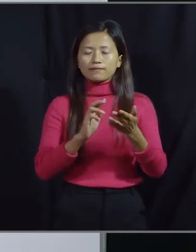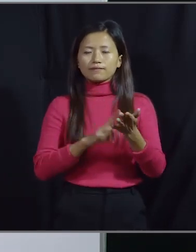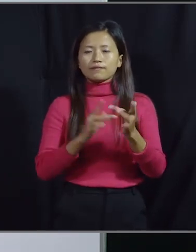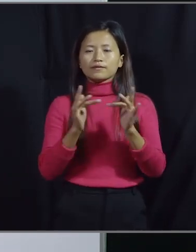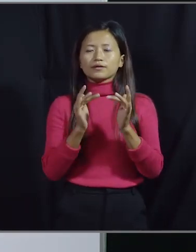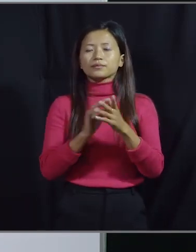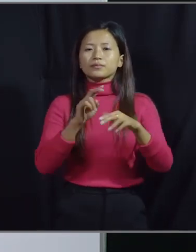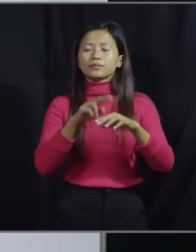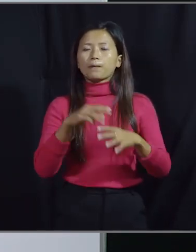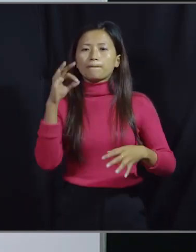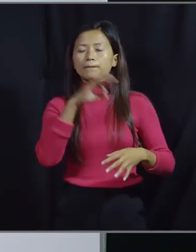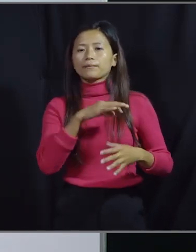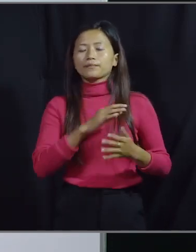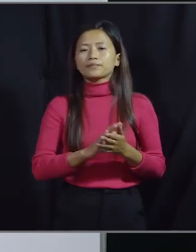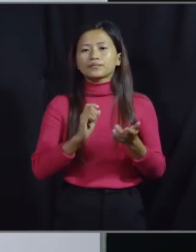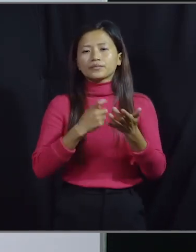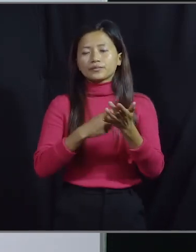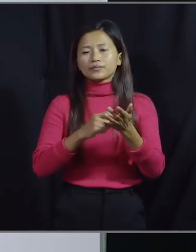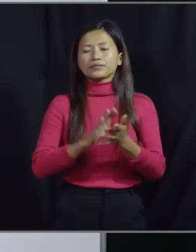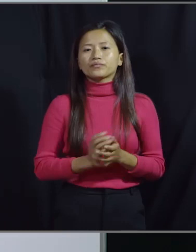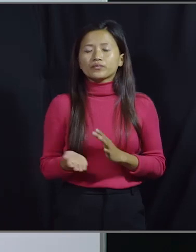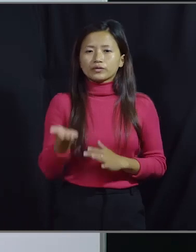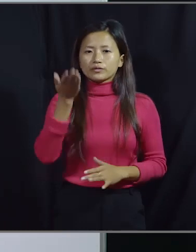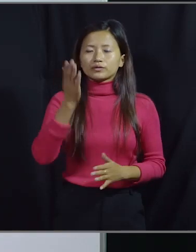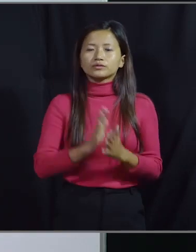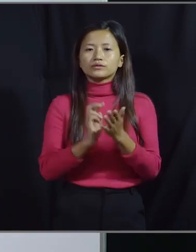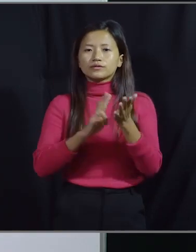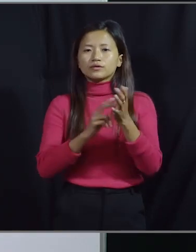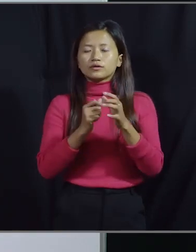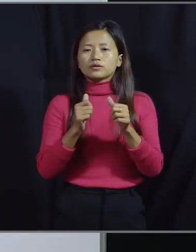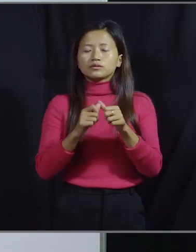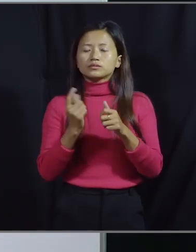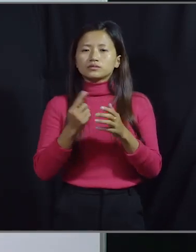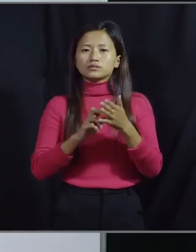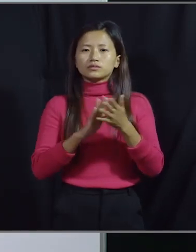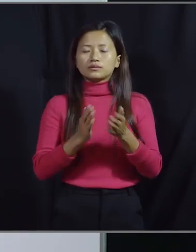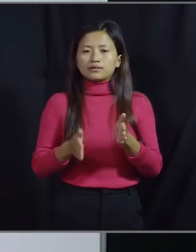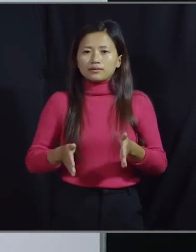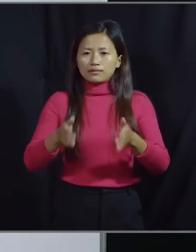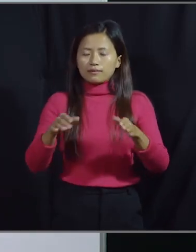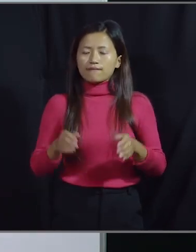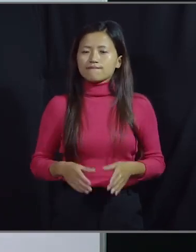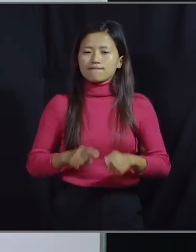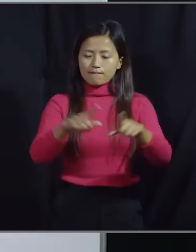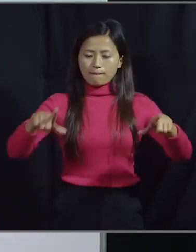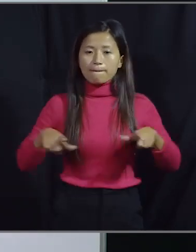revaluation. That is, first A is increase in the value of land and building is increased